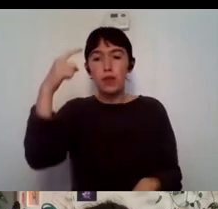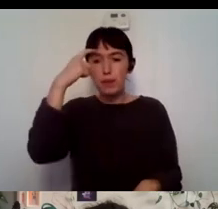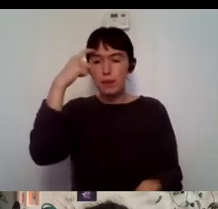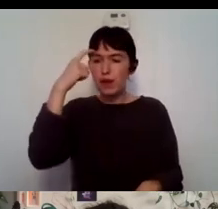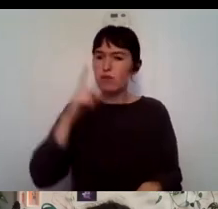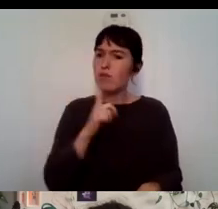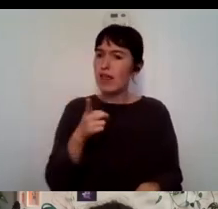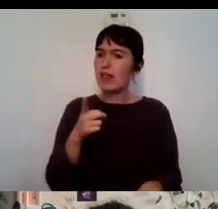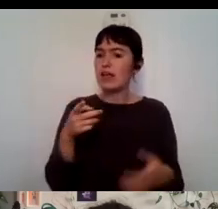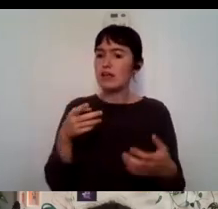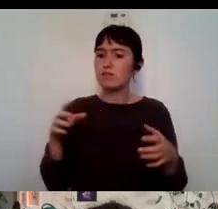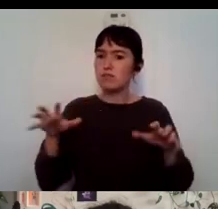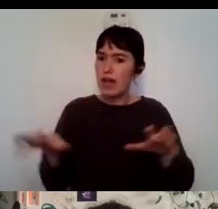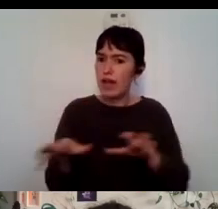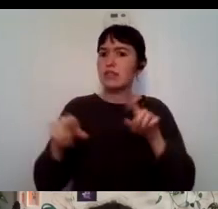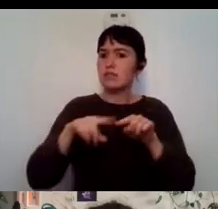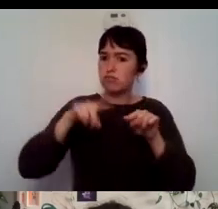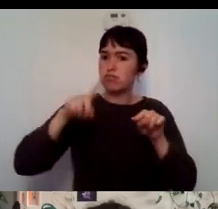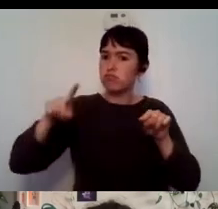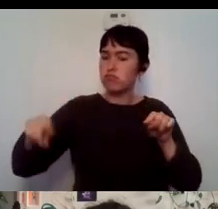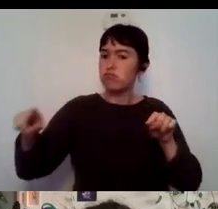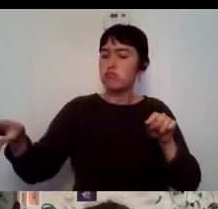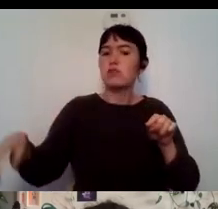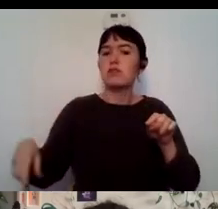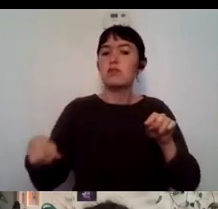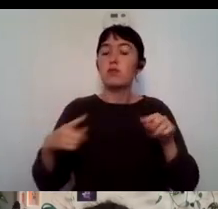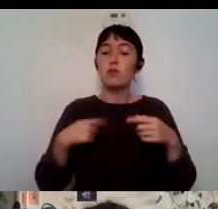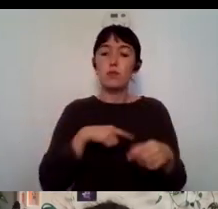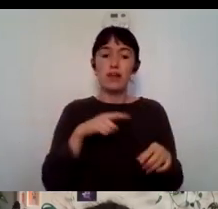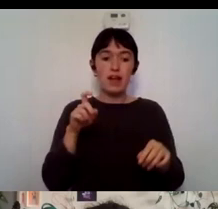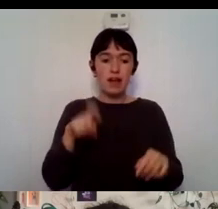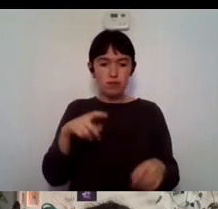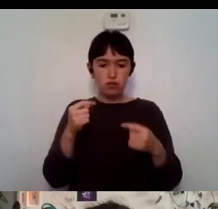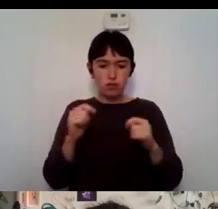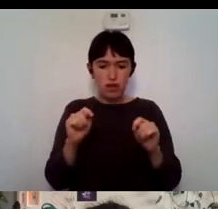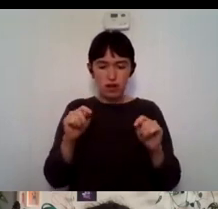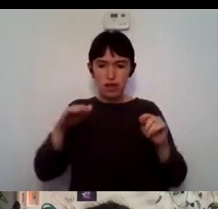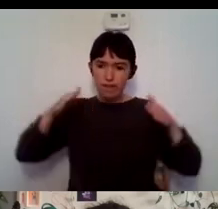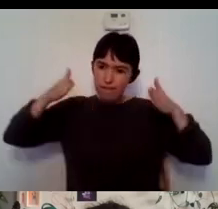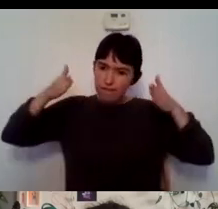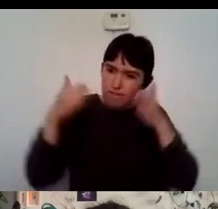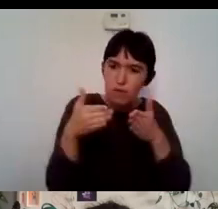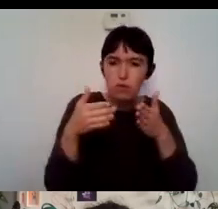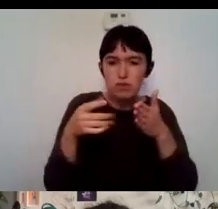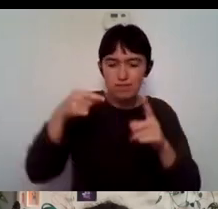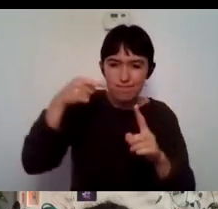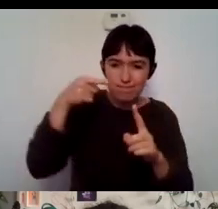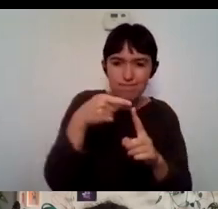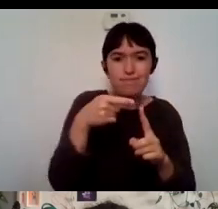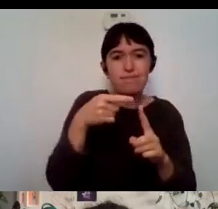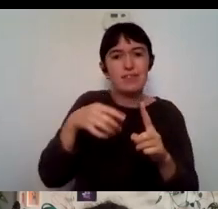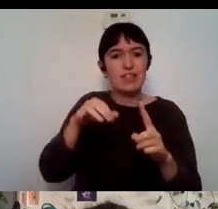have to do is we have to try and get rid of the noise and try and improve the signal that we see when stimuli